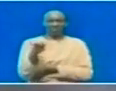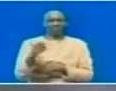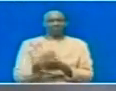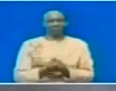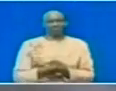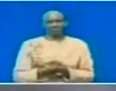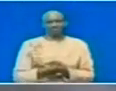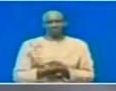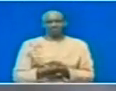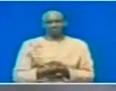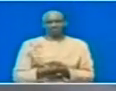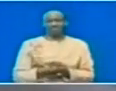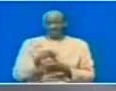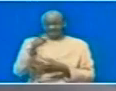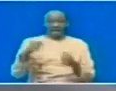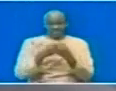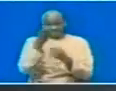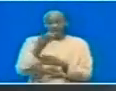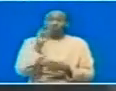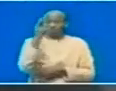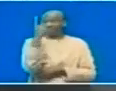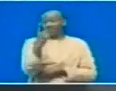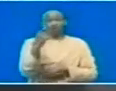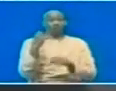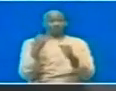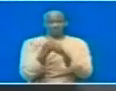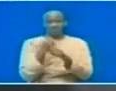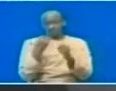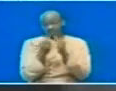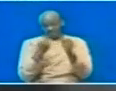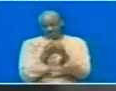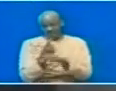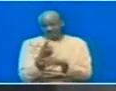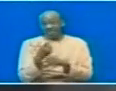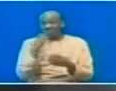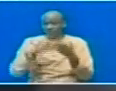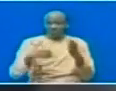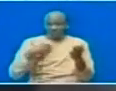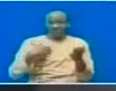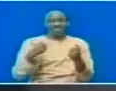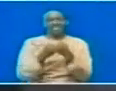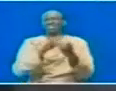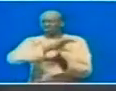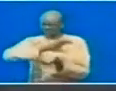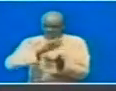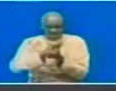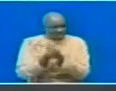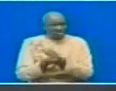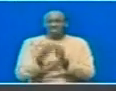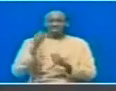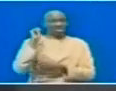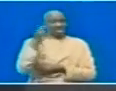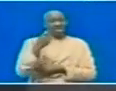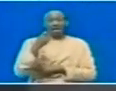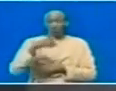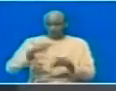were. The events that took place here on the 21st of September 2013 did not only change the country's perception and discussion on